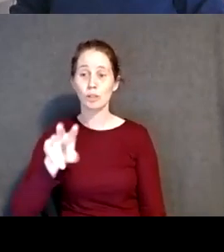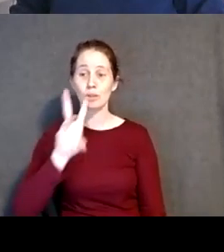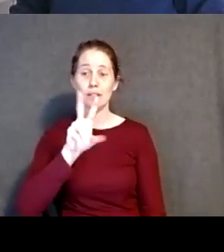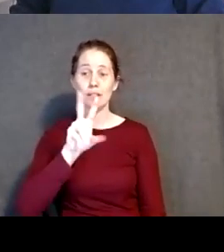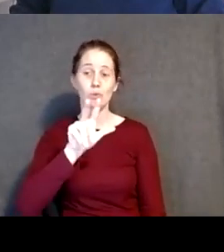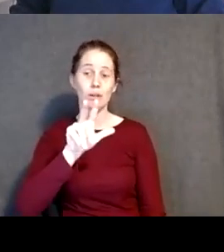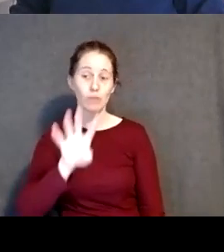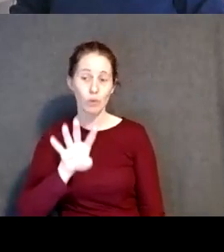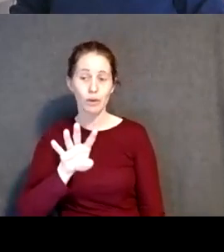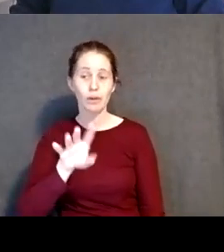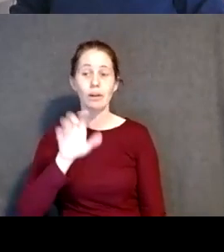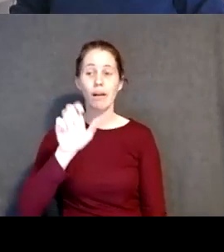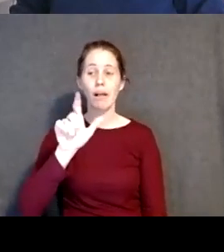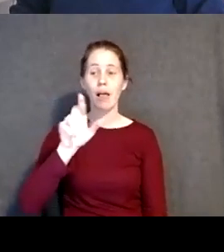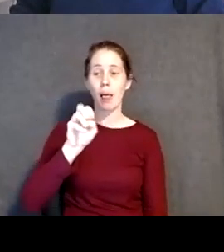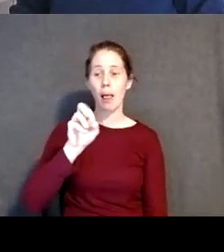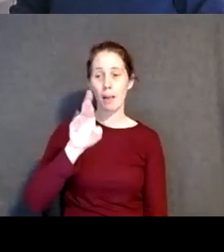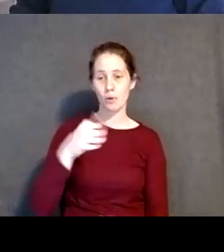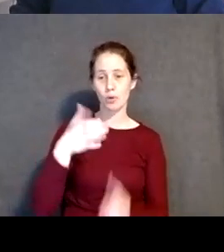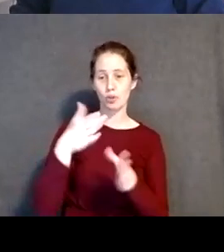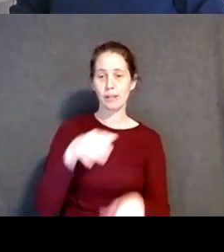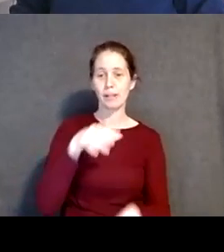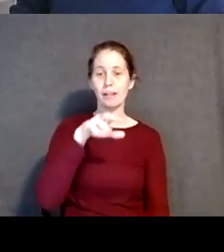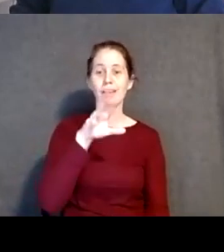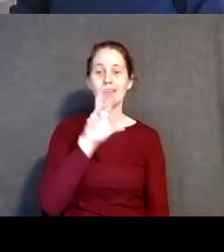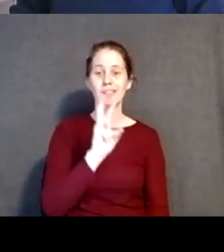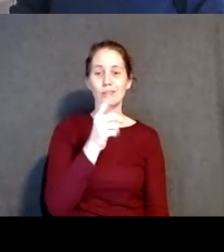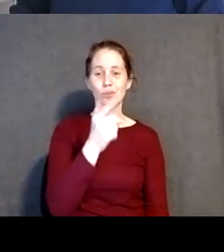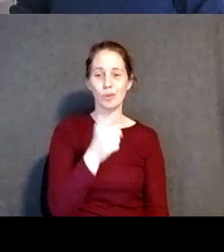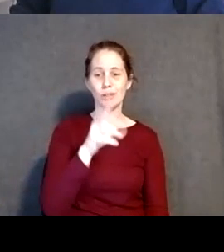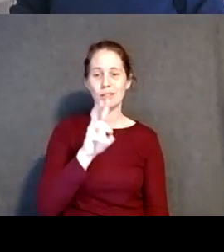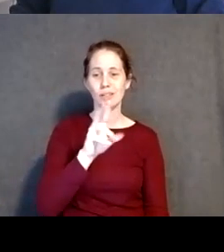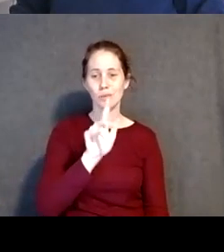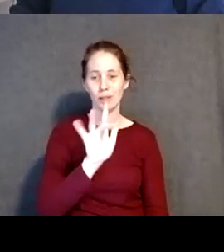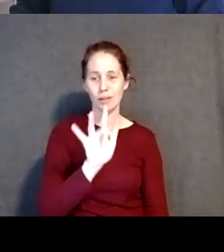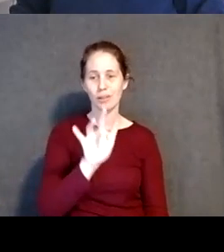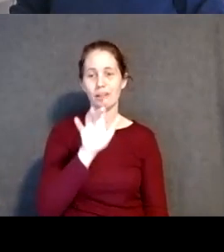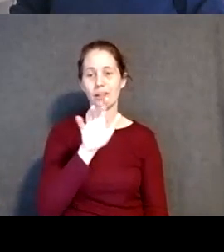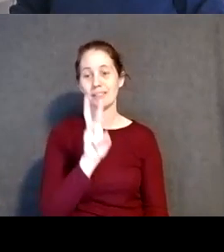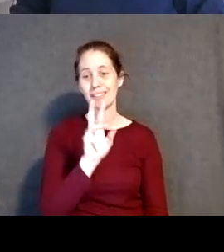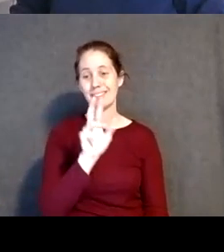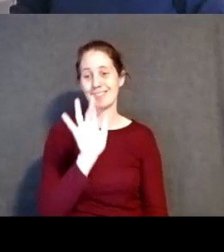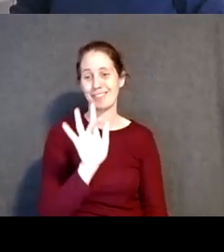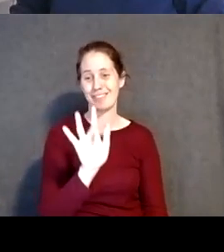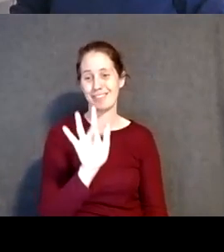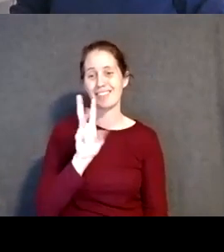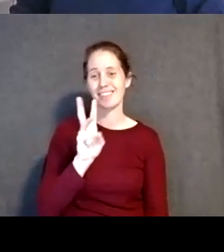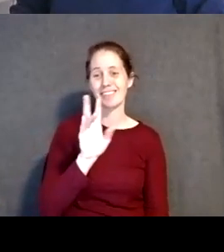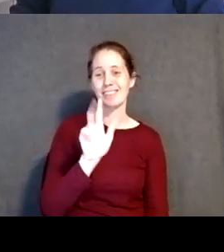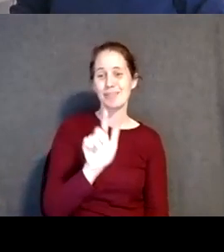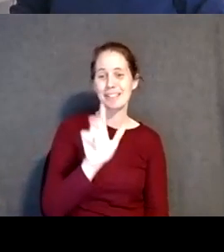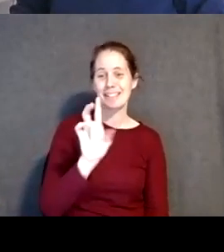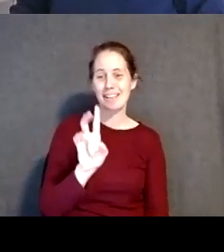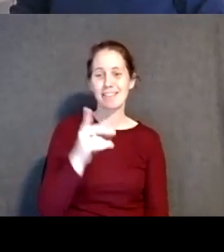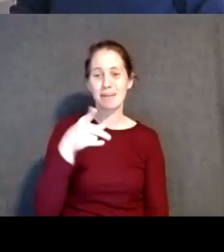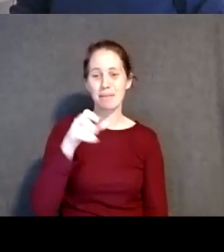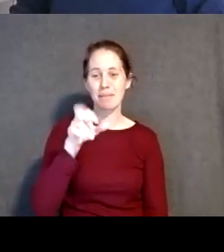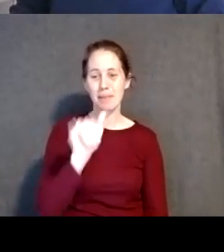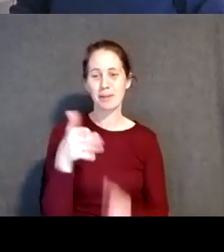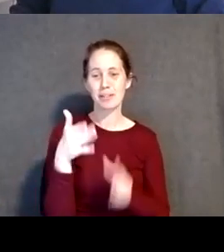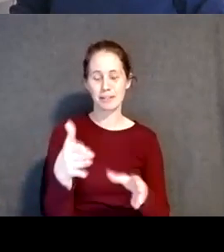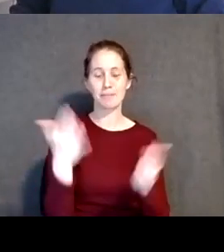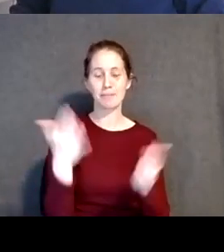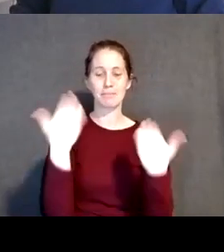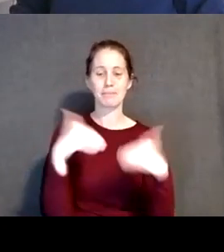and 621, 623, 625, 627 Carey Street. Bill number